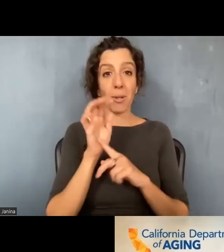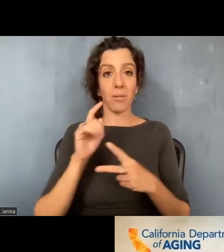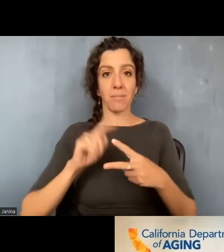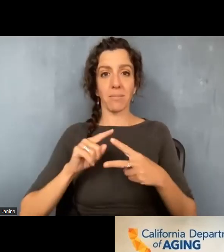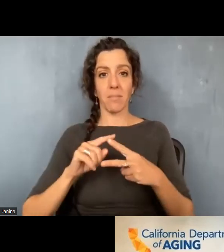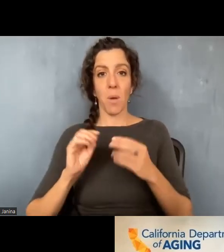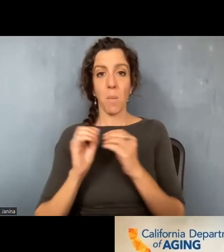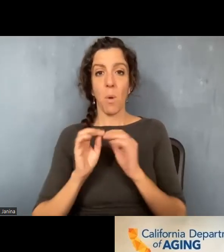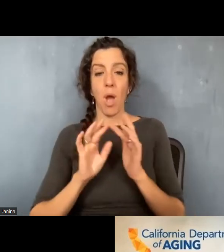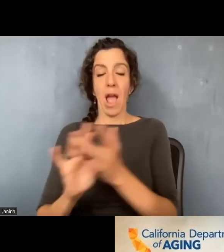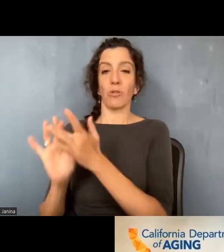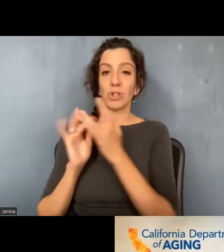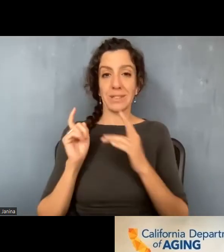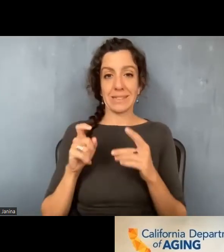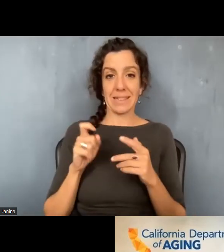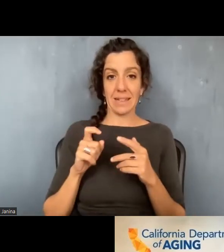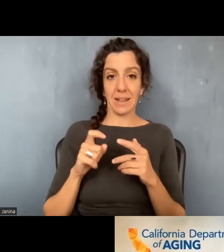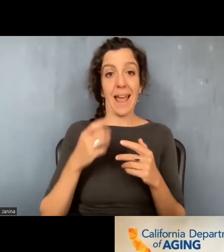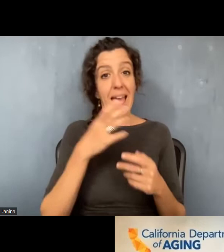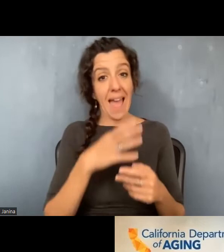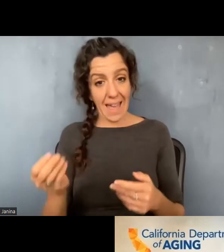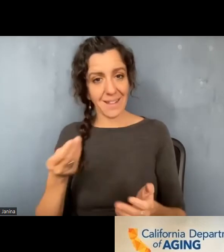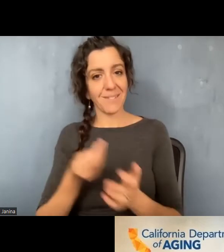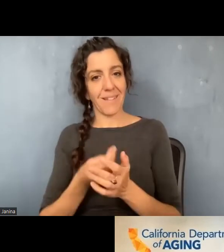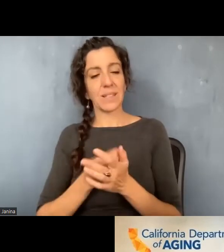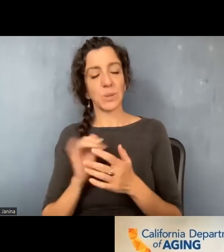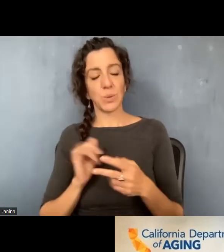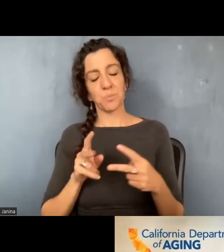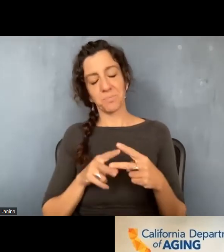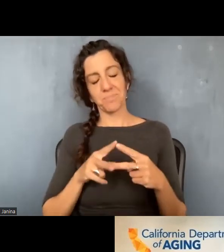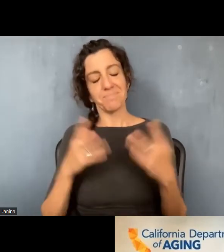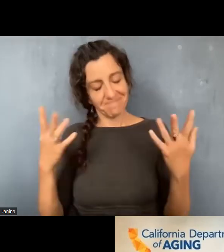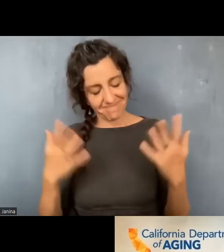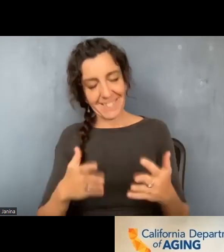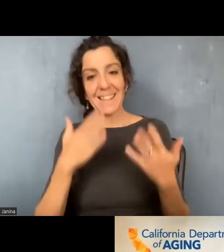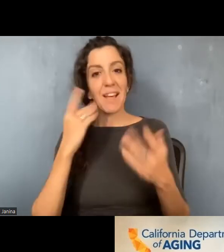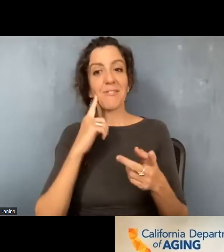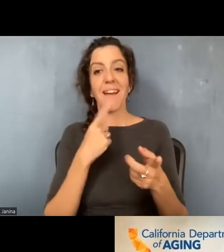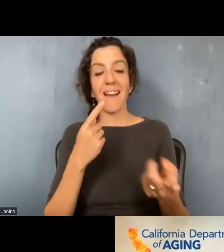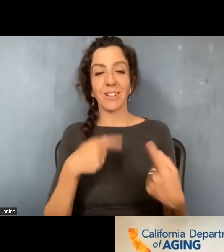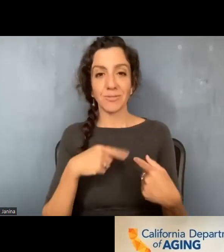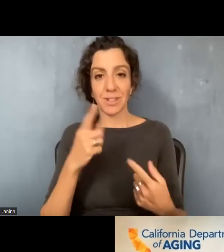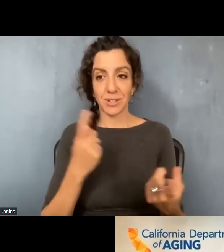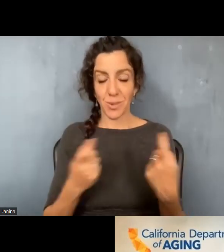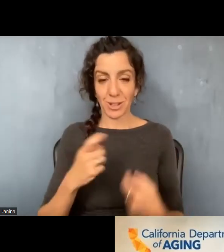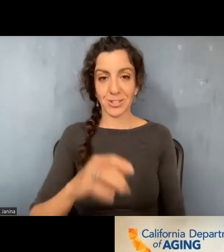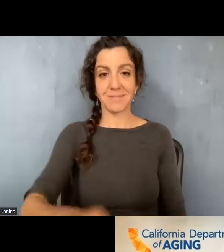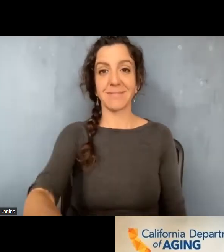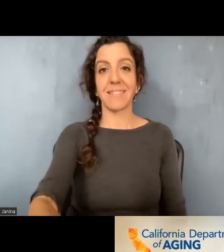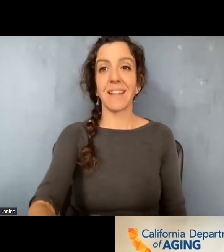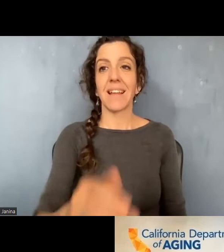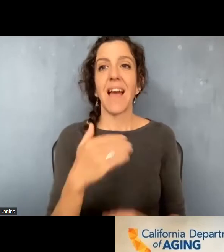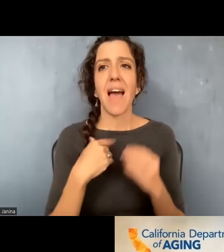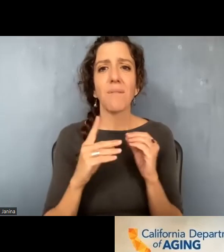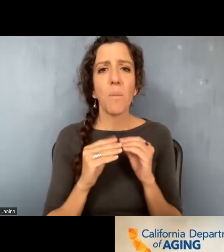outreach is needed, along with funding as well. So thank you everyone for answering this question on the poll. We have one more